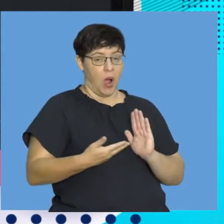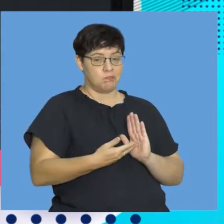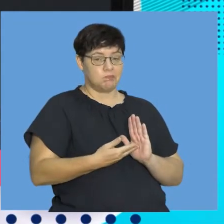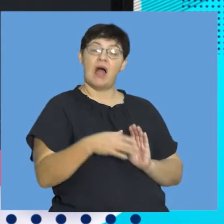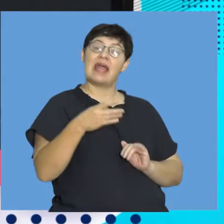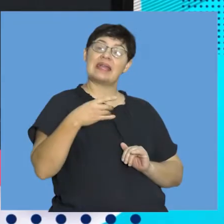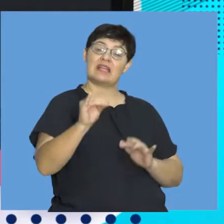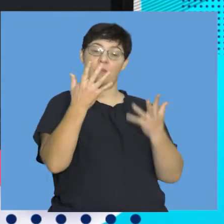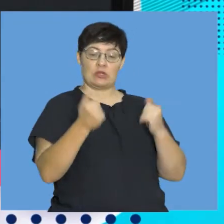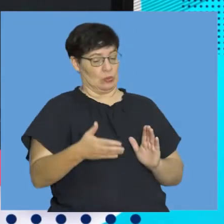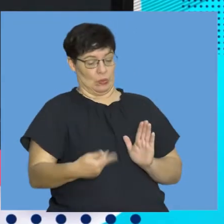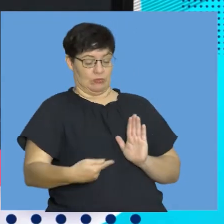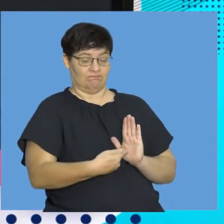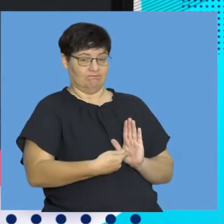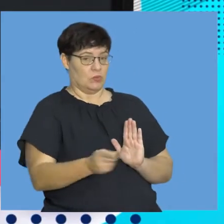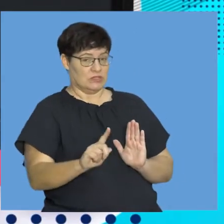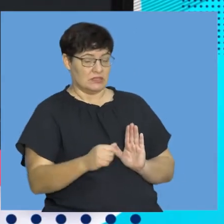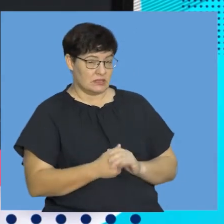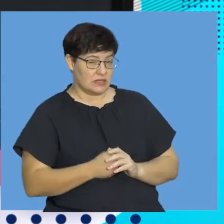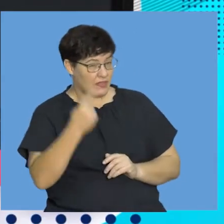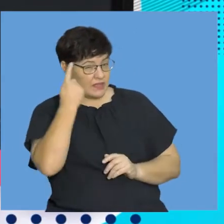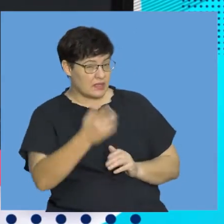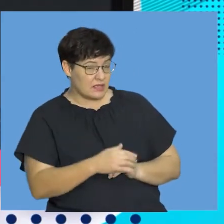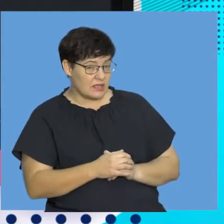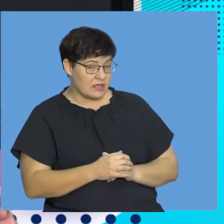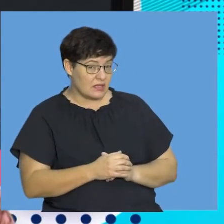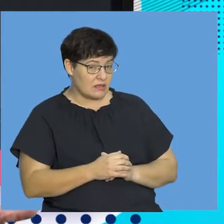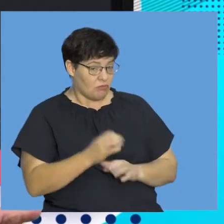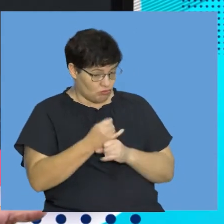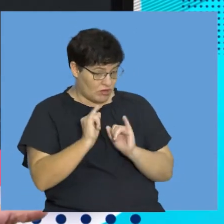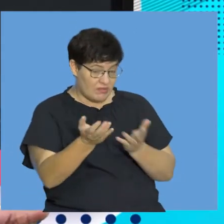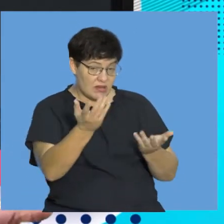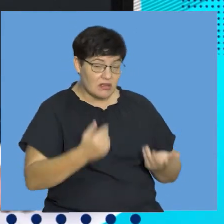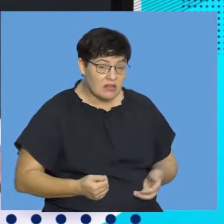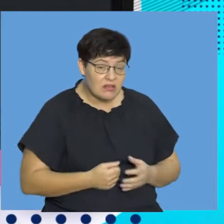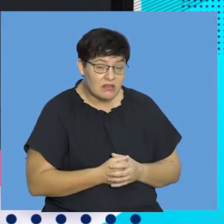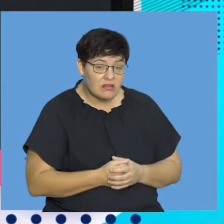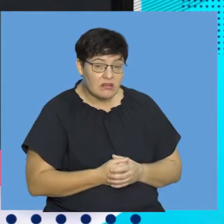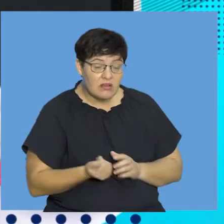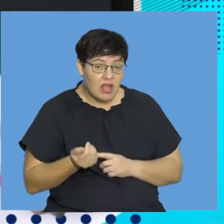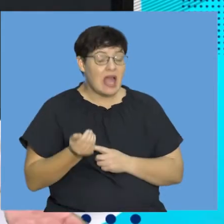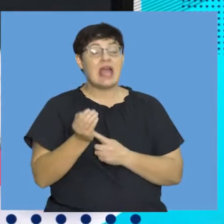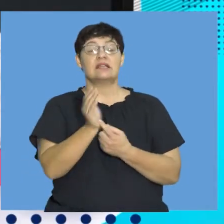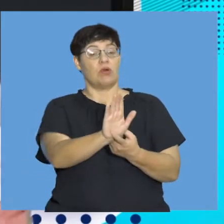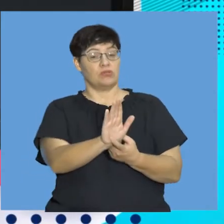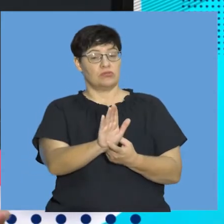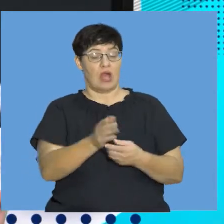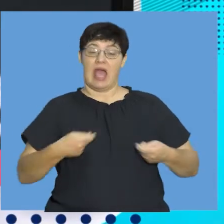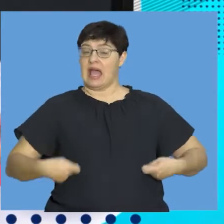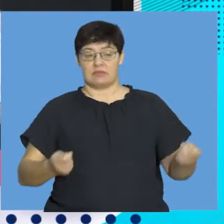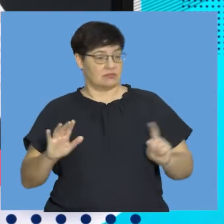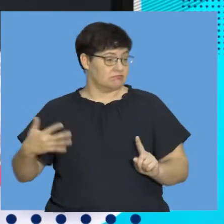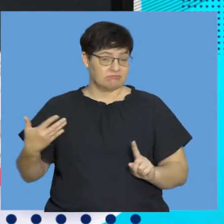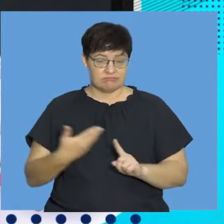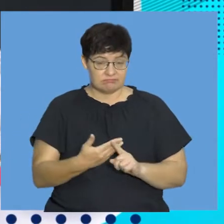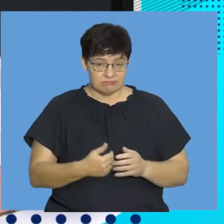appear in your cash budget? Think. Remember, you're in grade 11 and you've been exposed to these